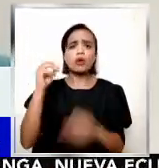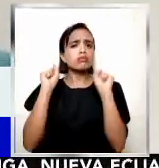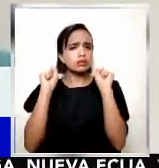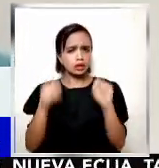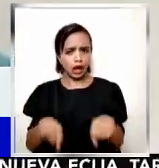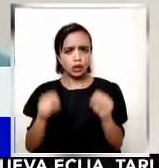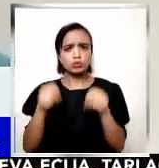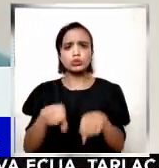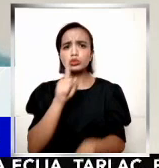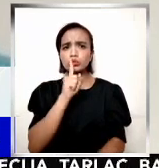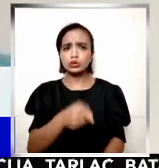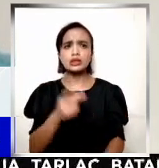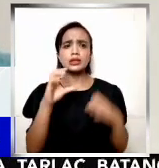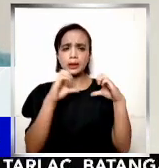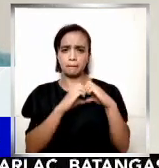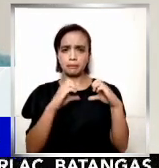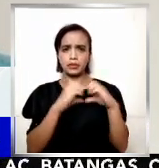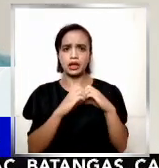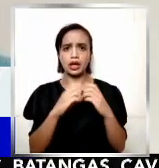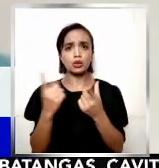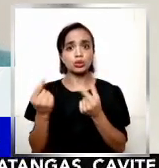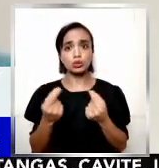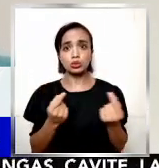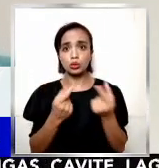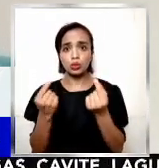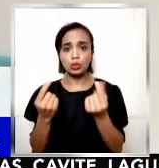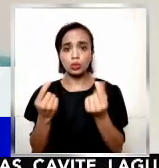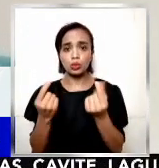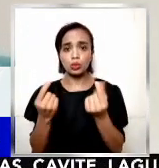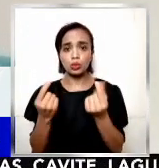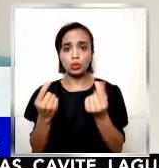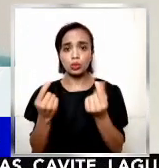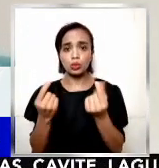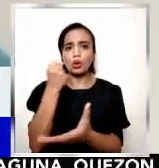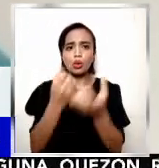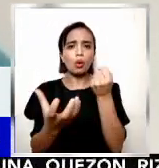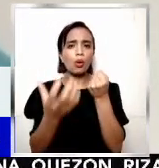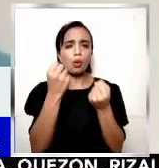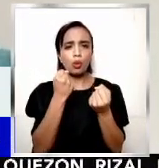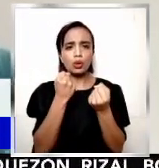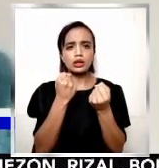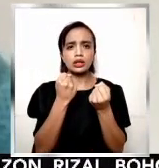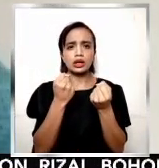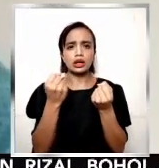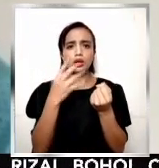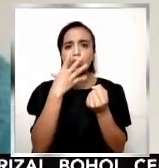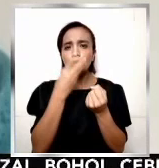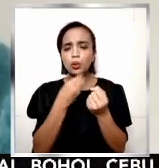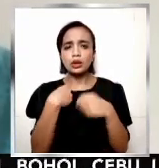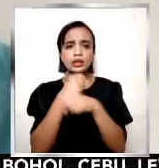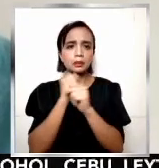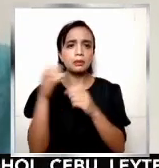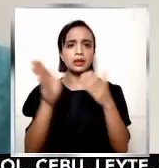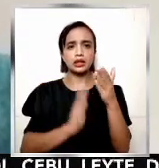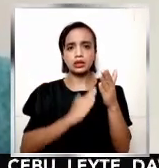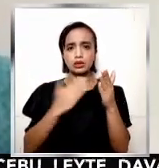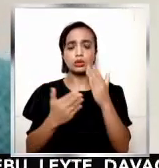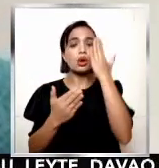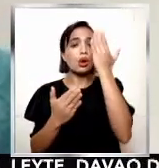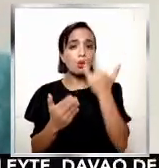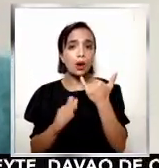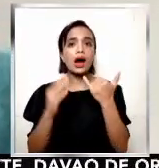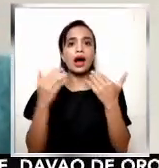GMA to have our own set of composer because they do score a lot for